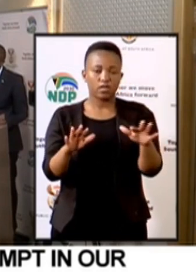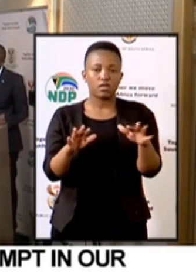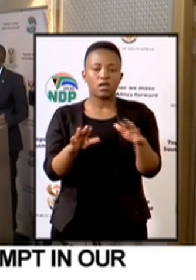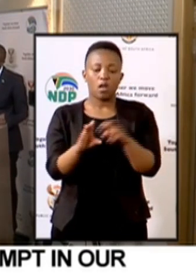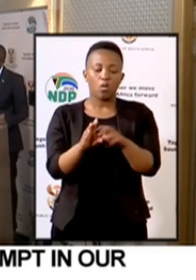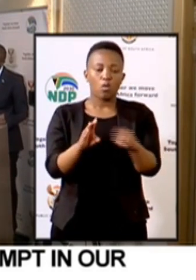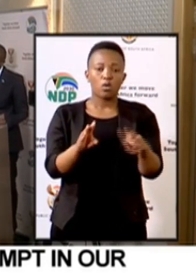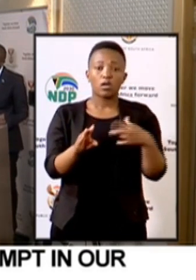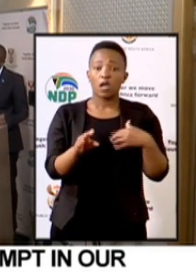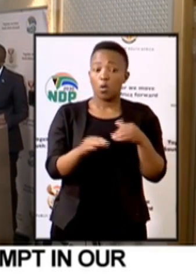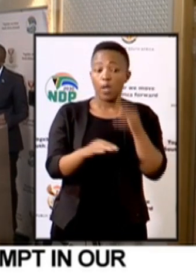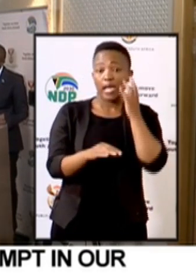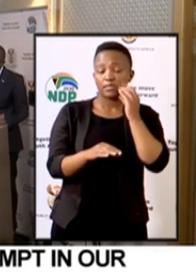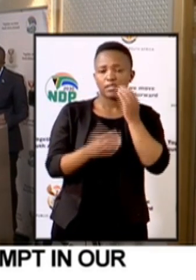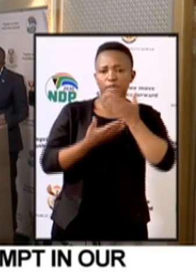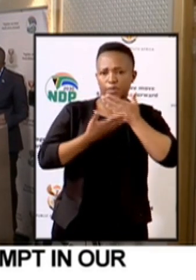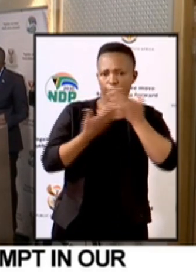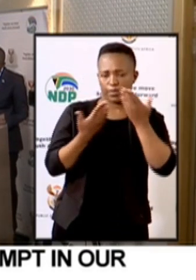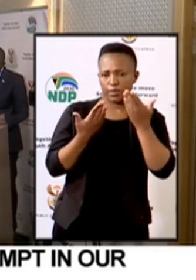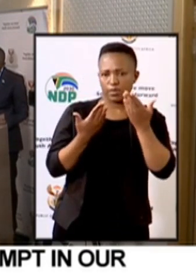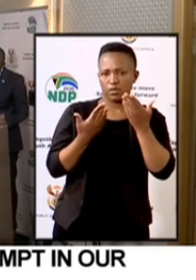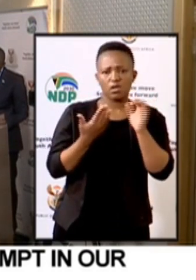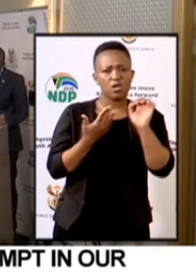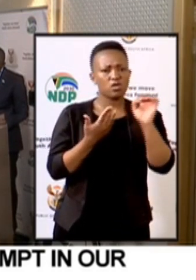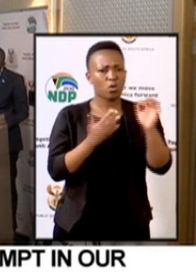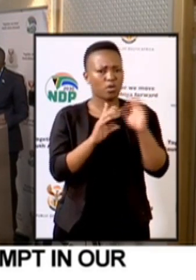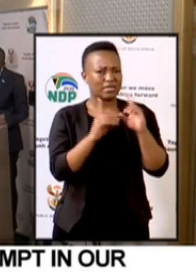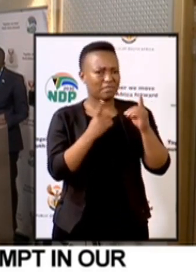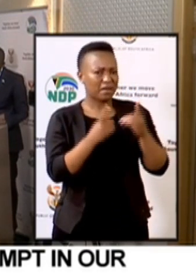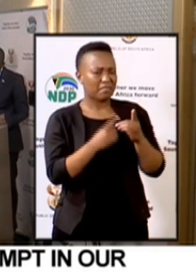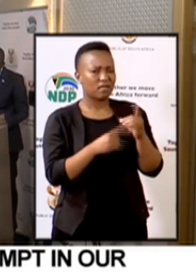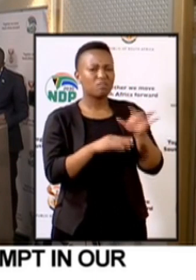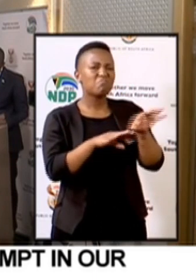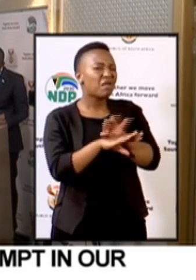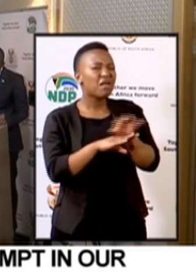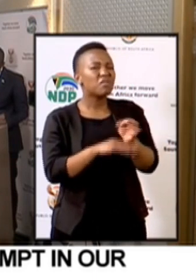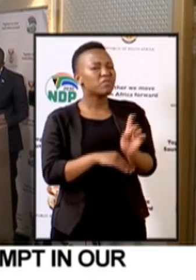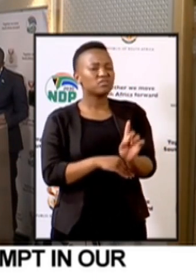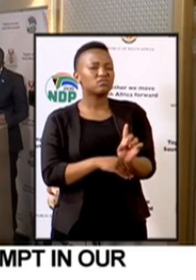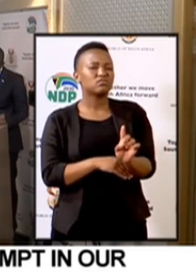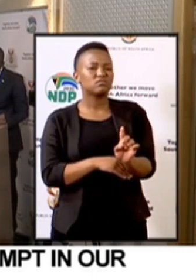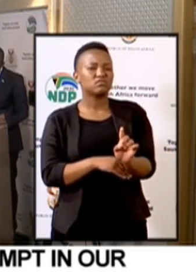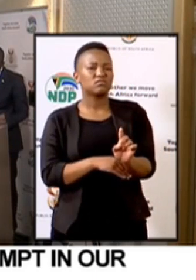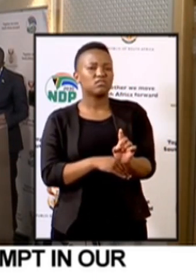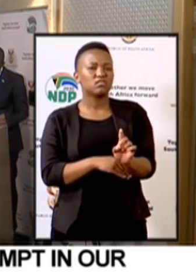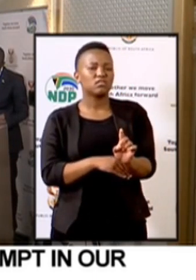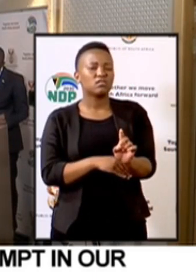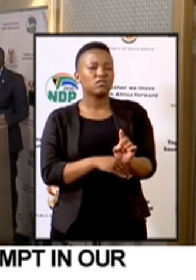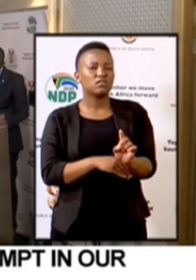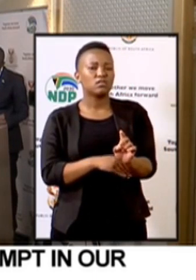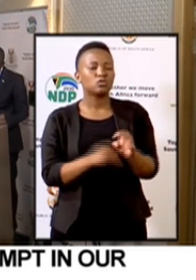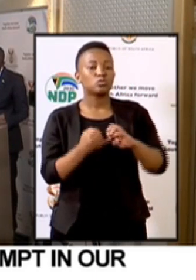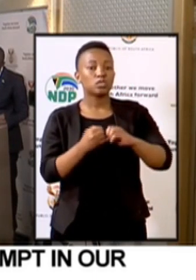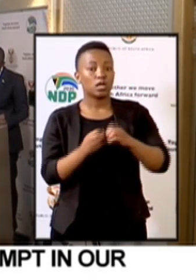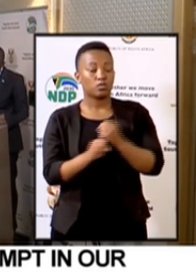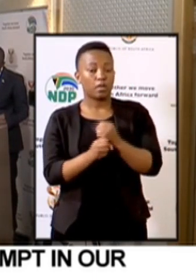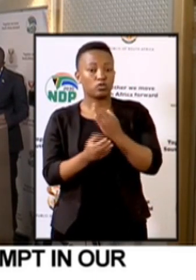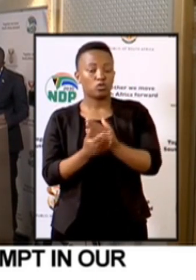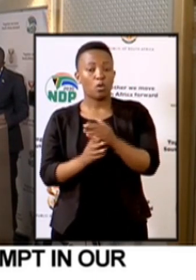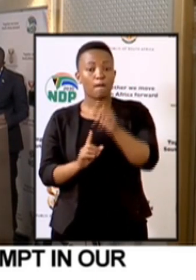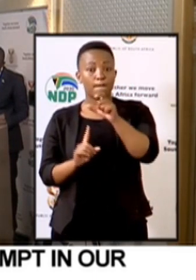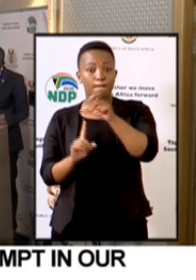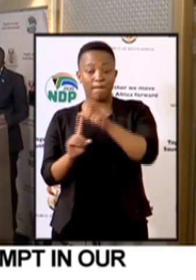work. What is the department's plan to try to ensure that the graduate